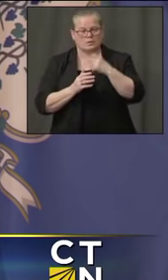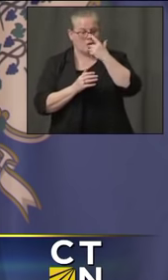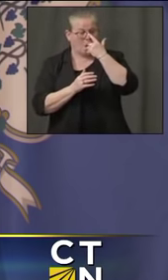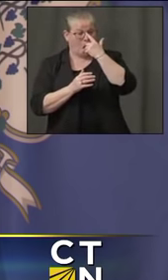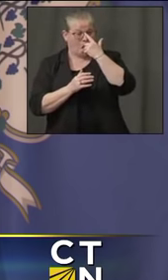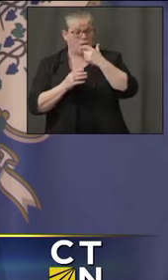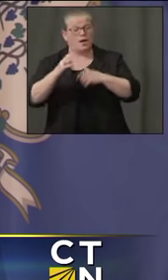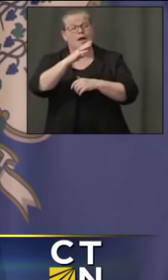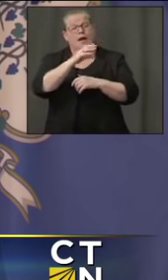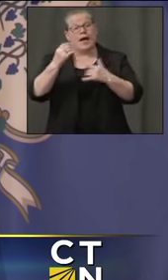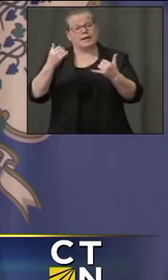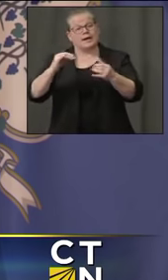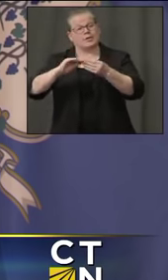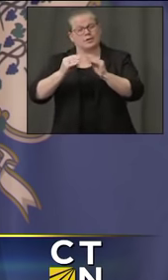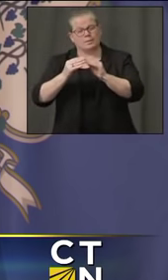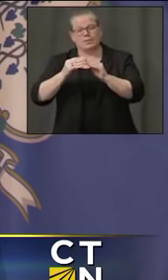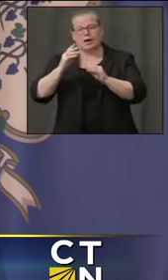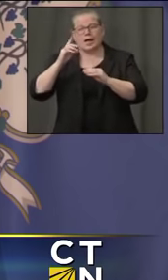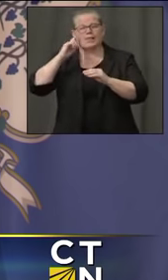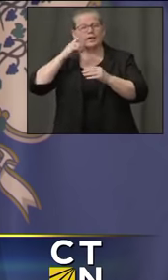16.4% nationally.